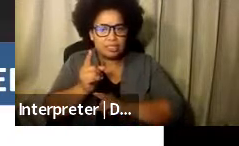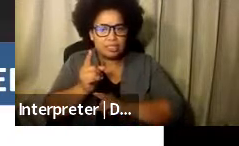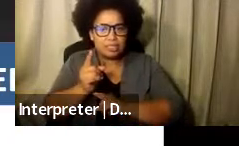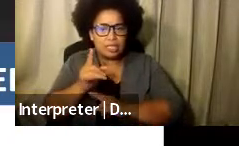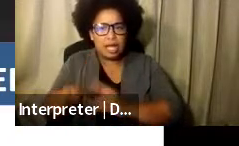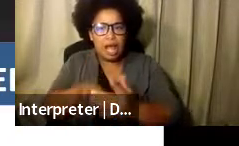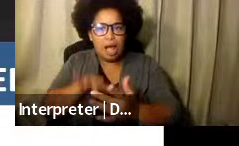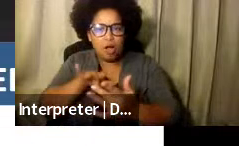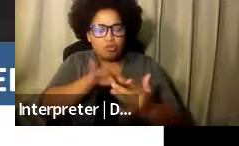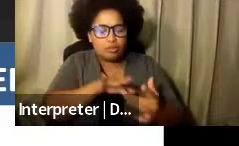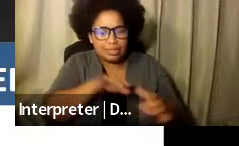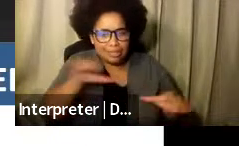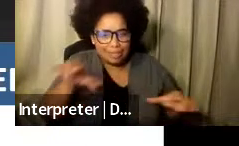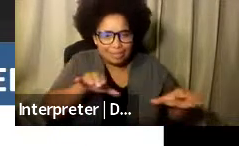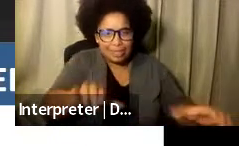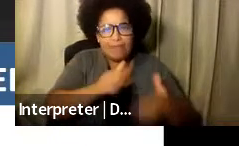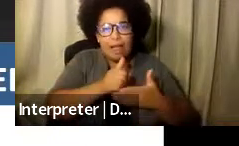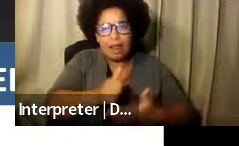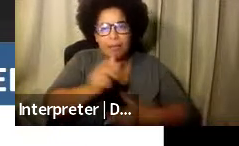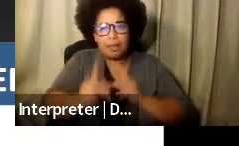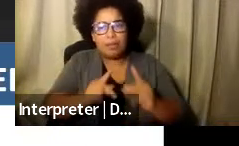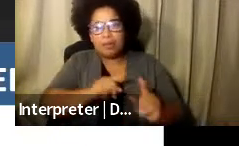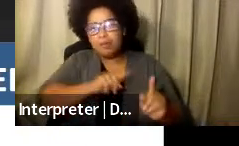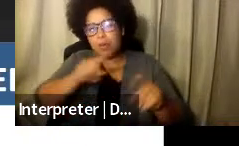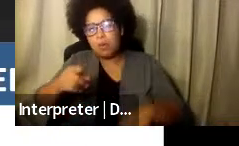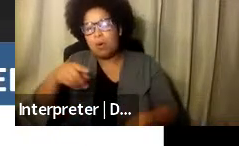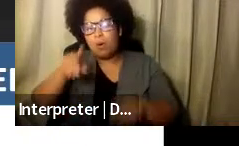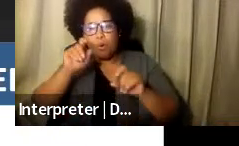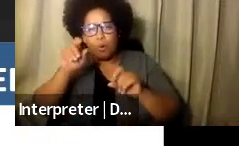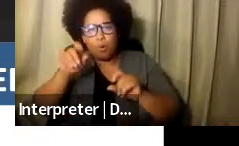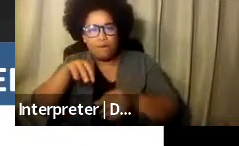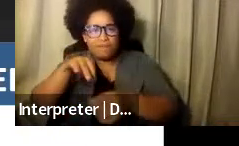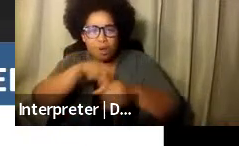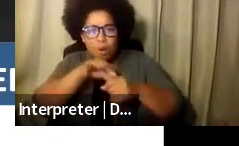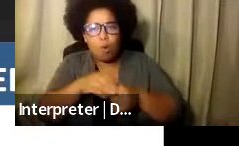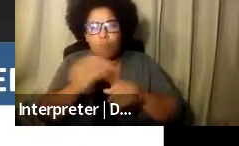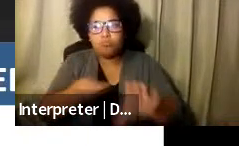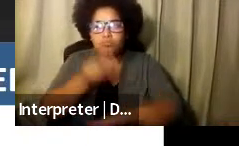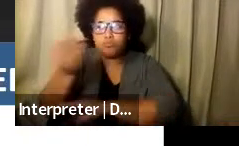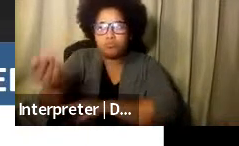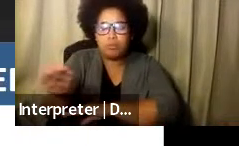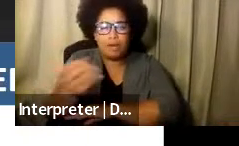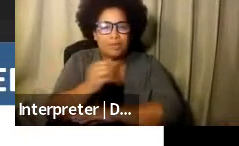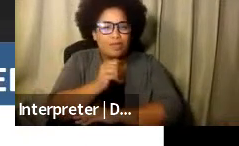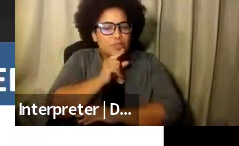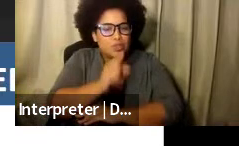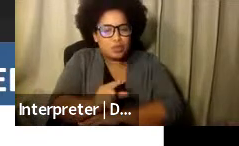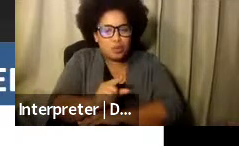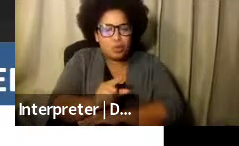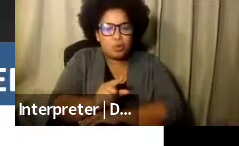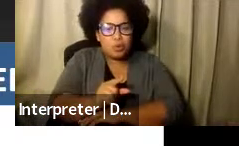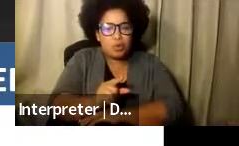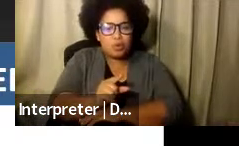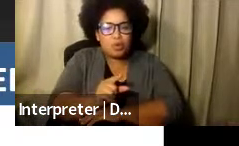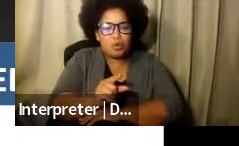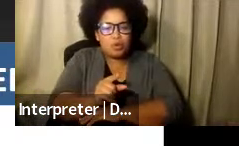outreach activities, helping people to get to polls, helping people turn in their stuff. I don't know what people